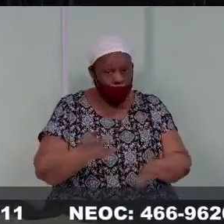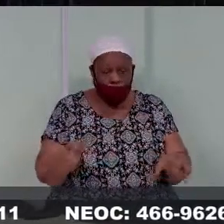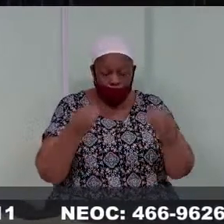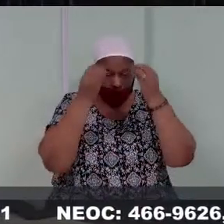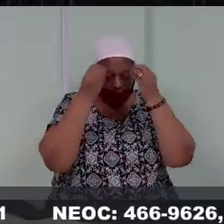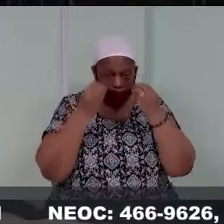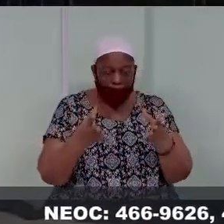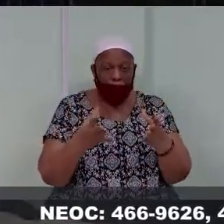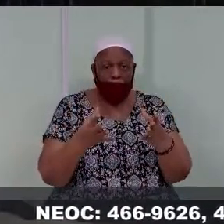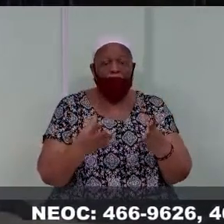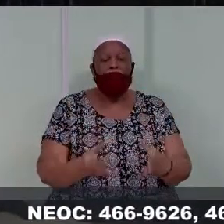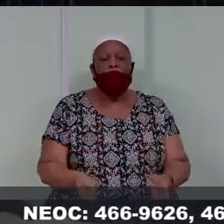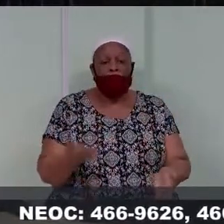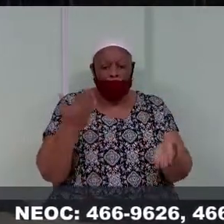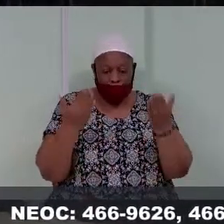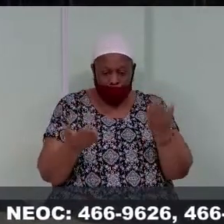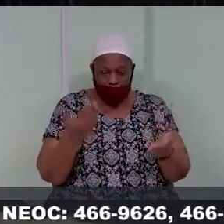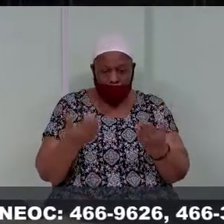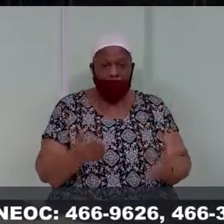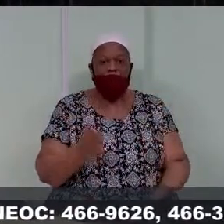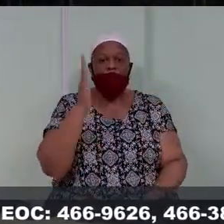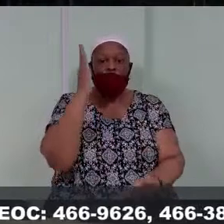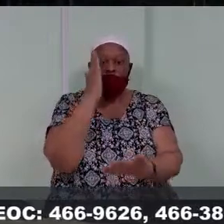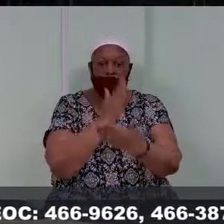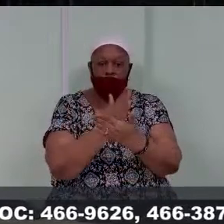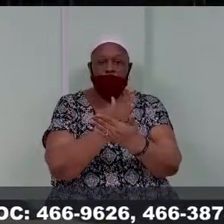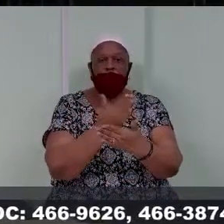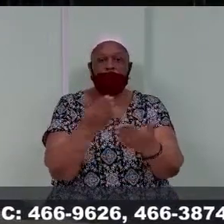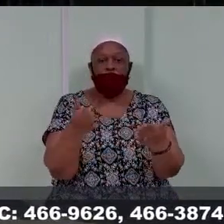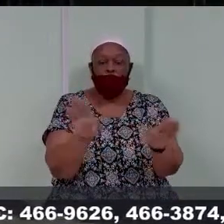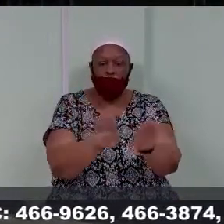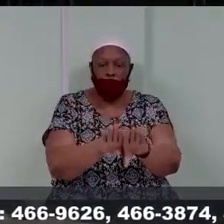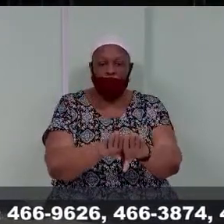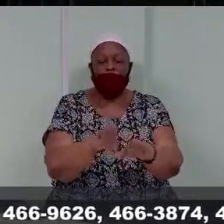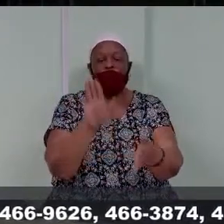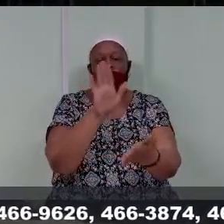permission to operate. Thank you for your attention.